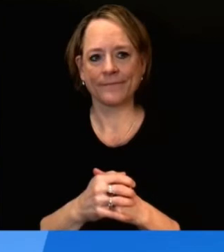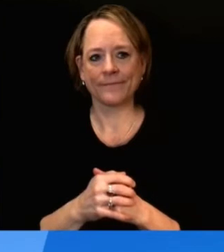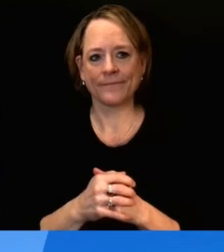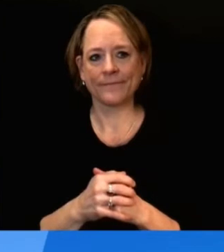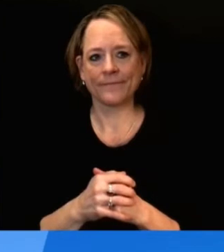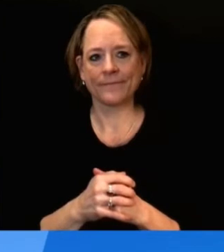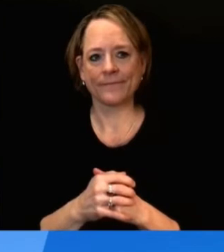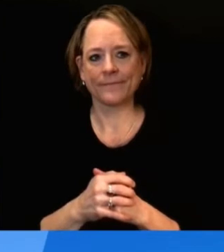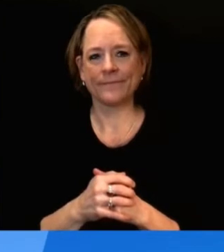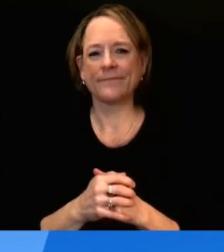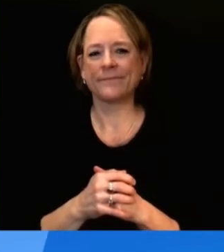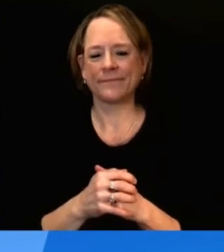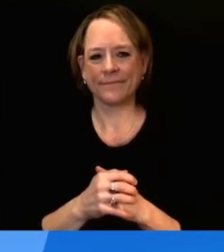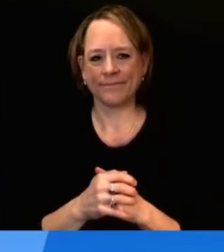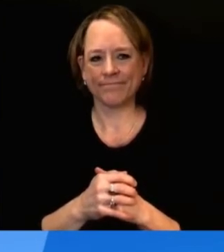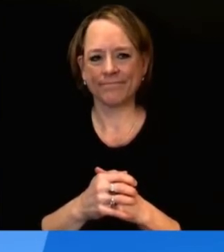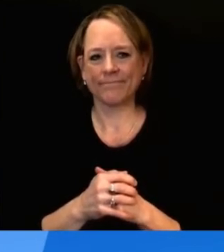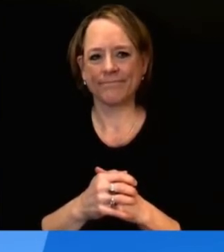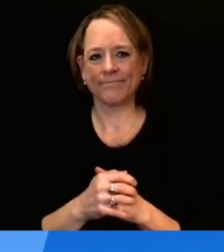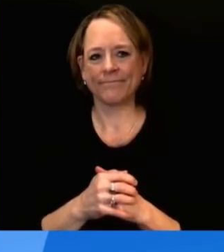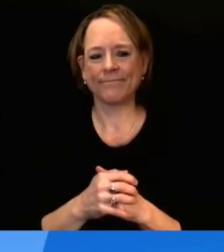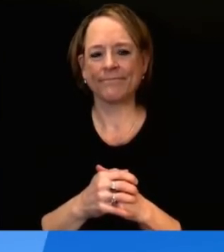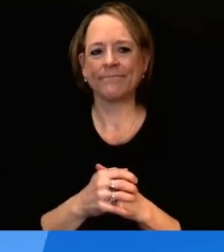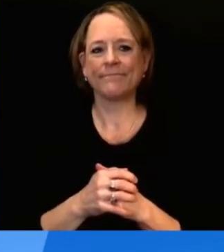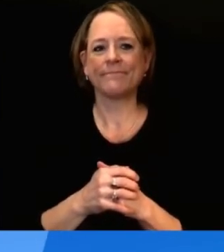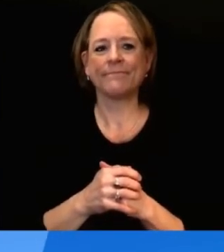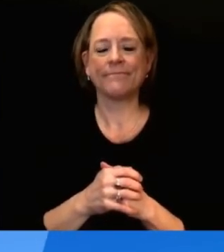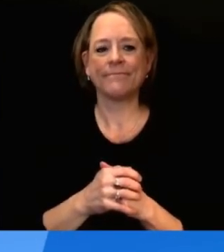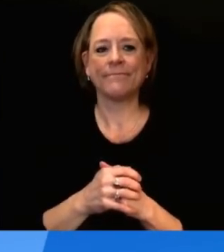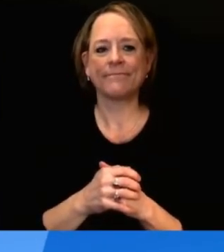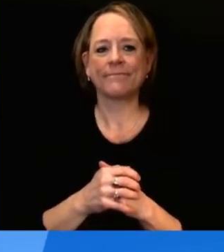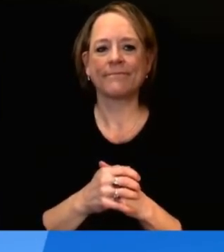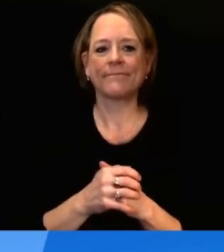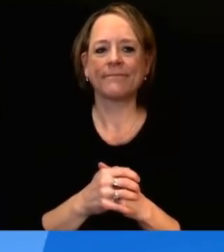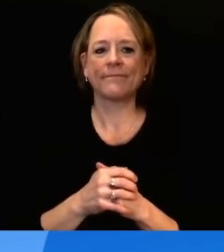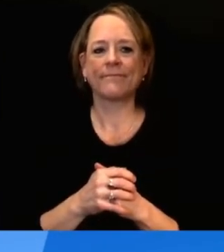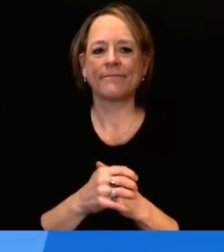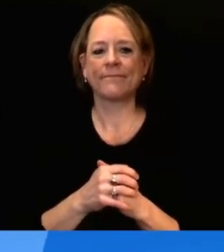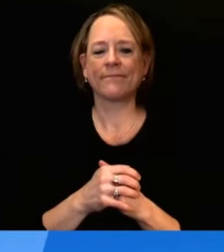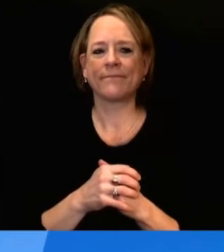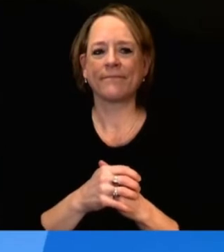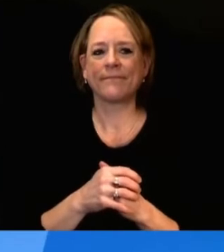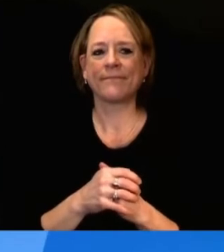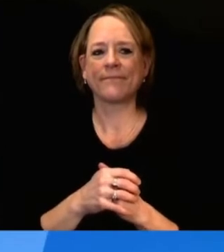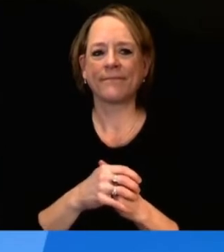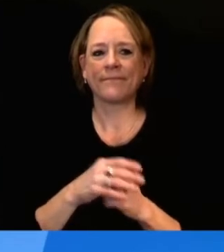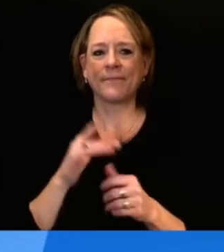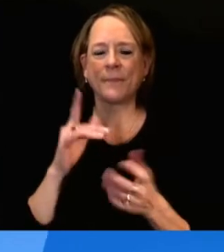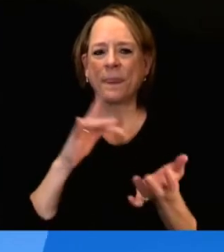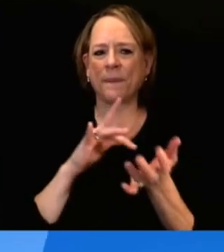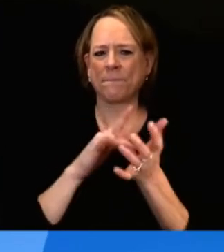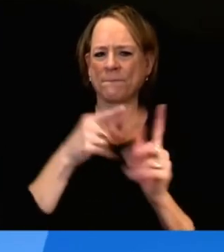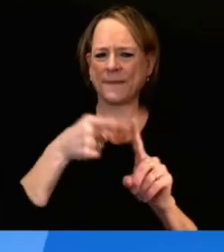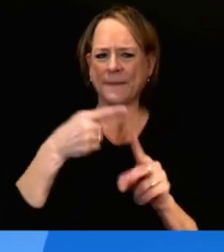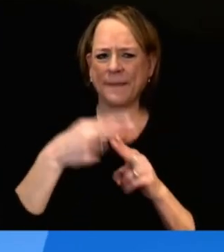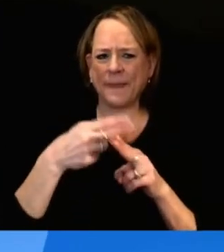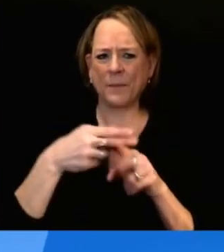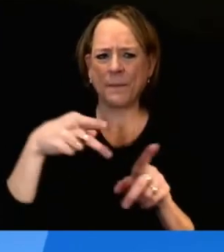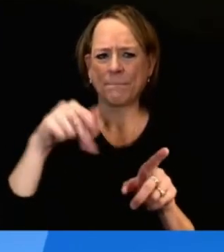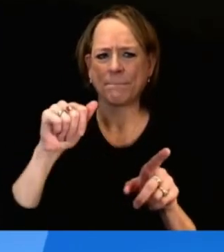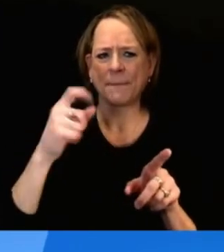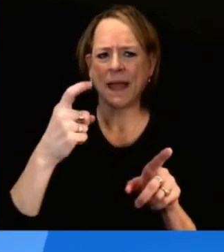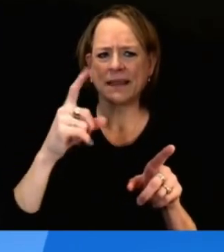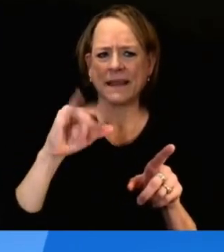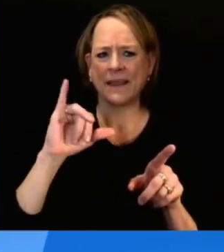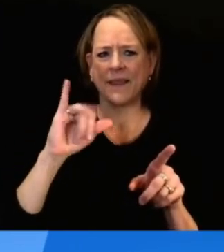the oral COVID-19 vaccines, Paxlovid and Molnupiravir. Which is a two-dose, and is the